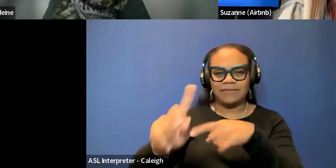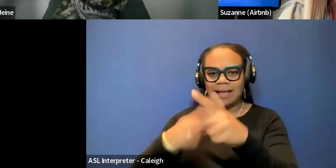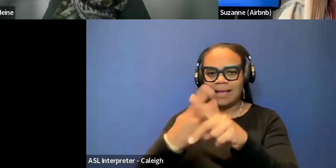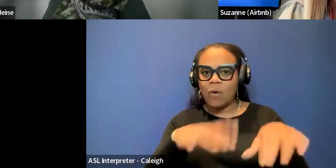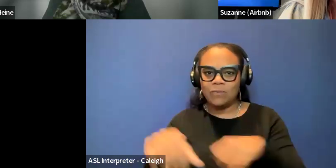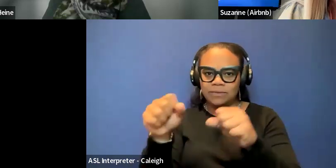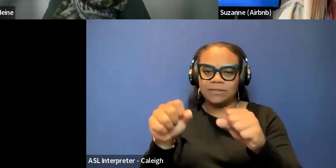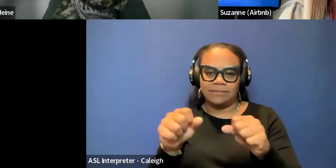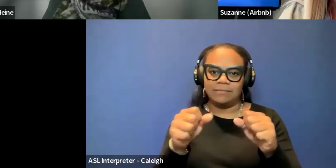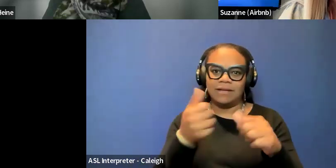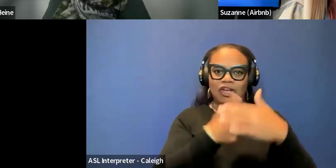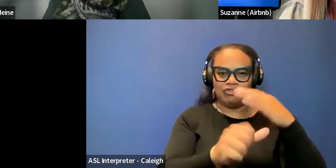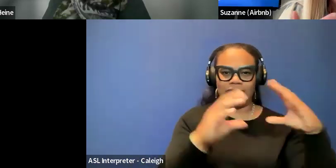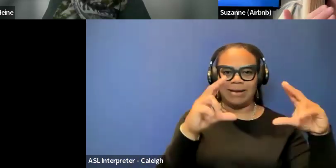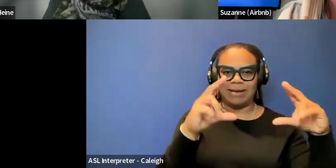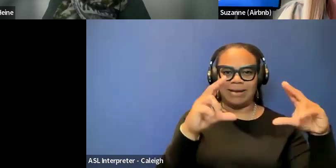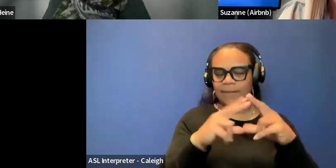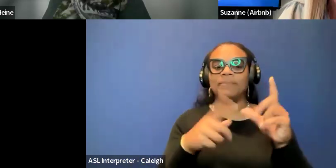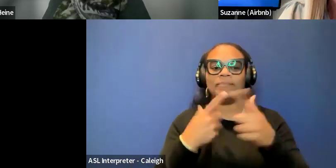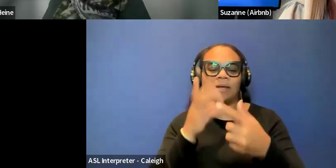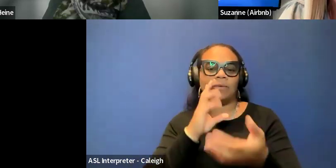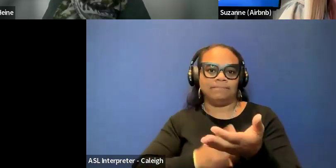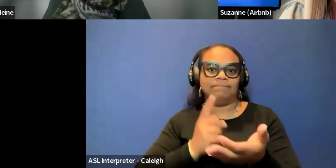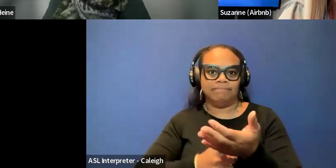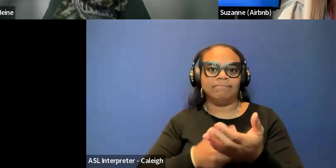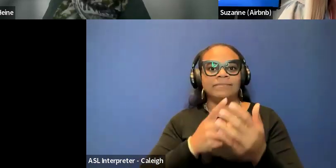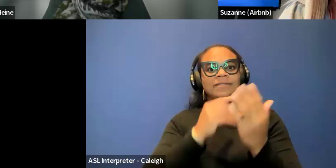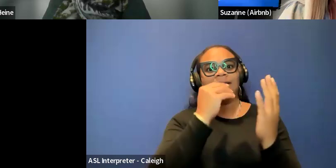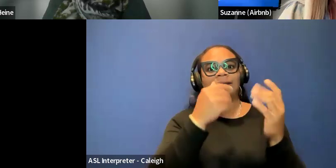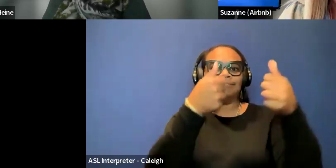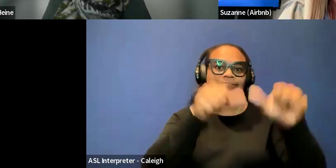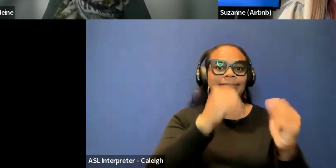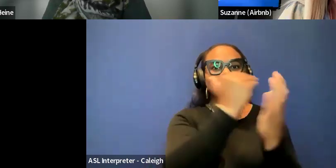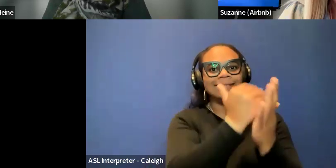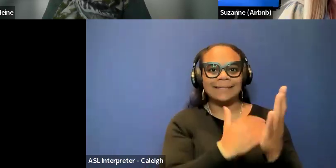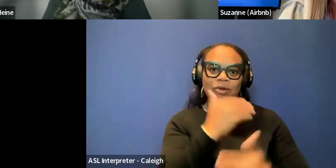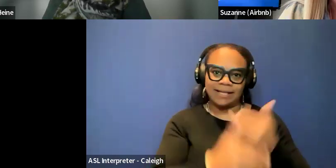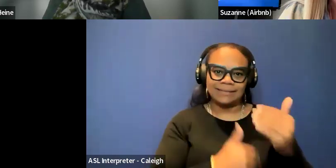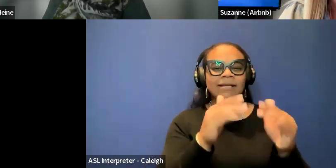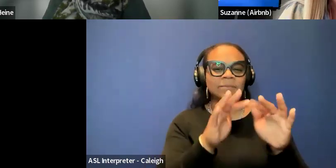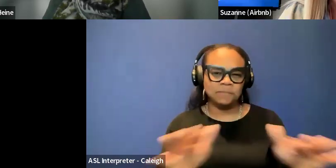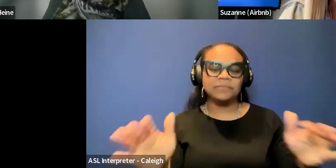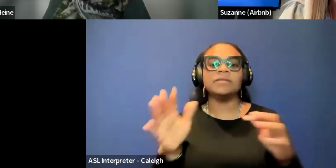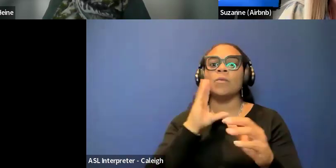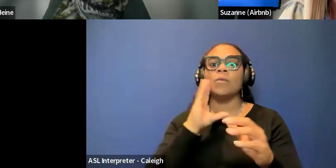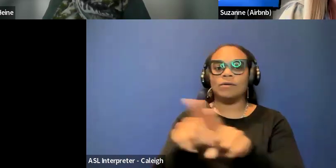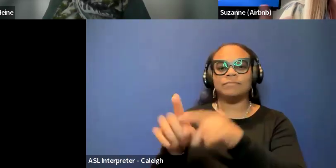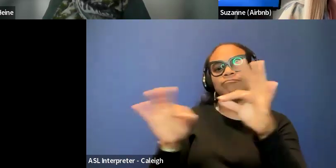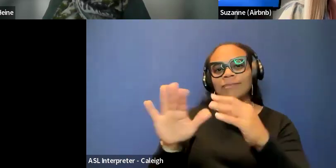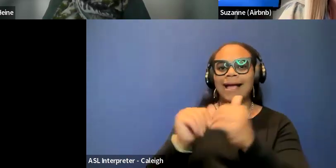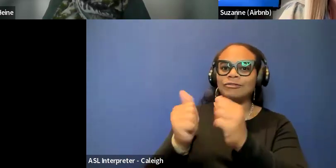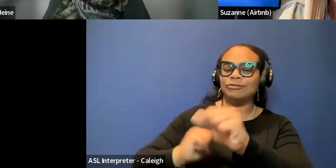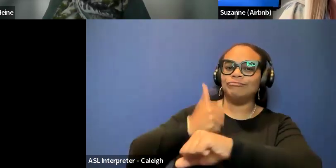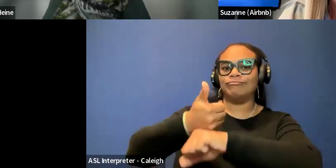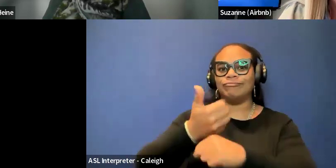Airbnb, and then get into the actual listing process. Then we're going to talk a bit about how to create a guest experience. And this is where we're going to